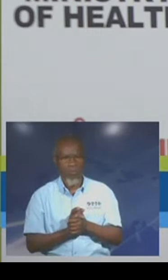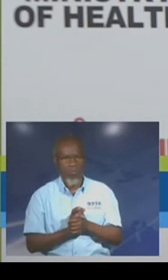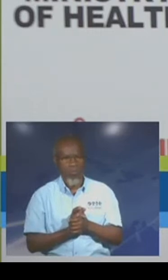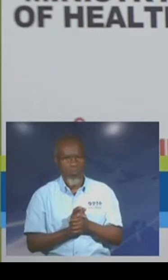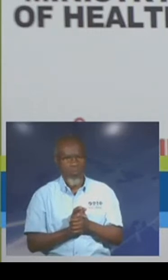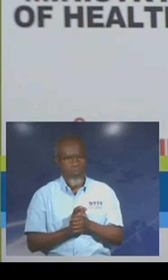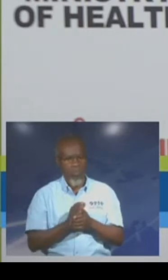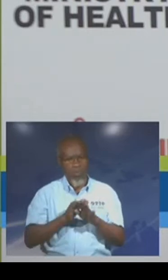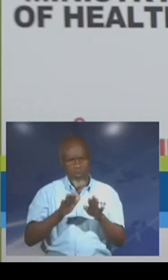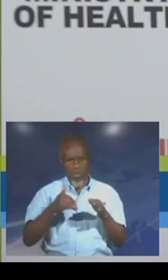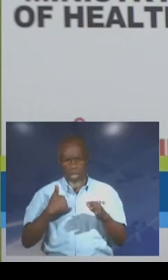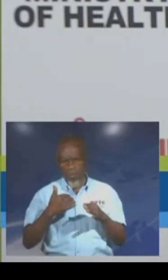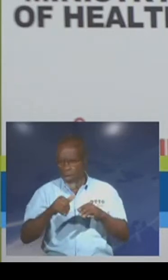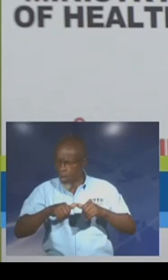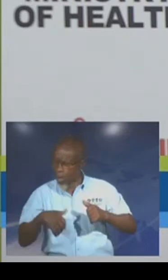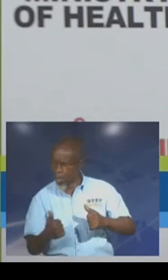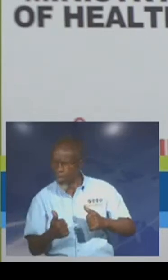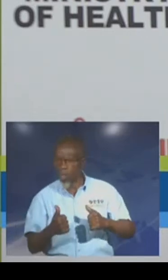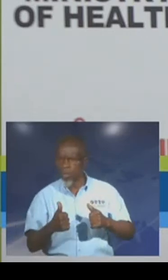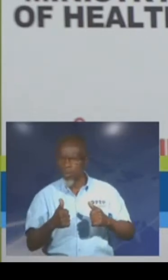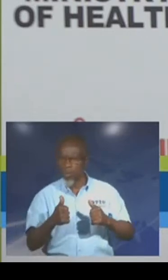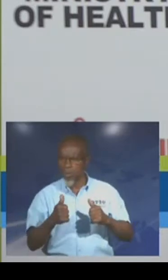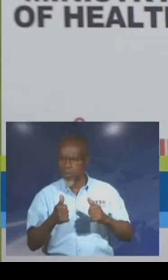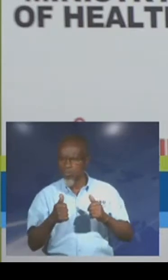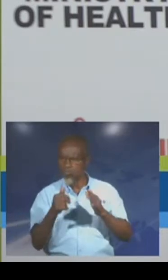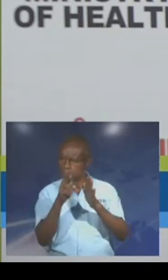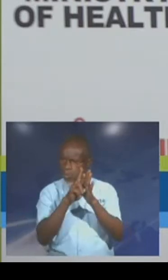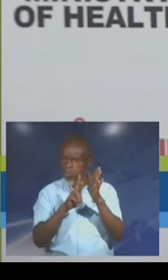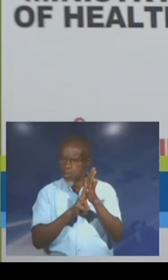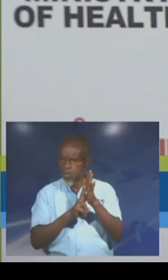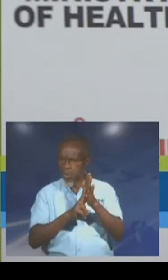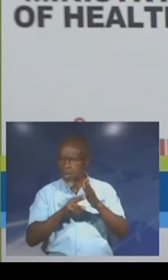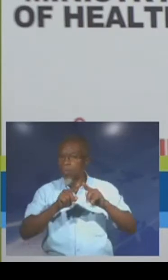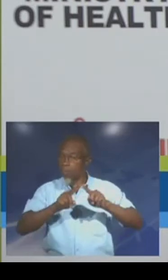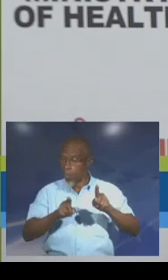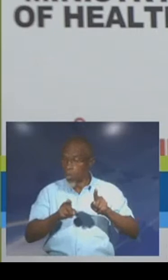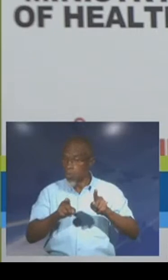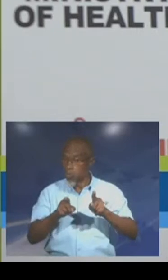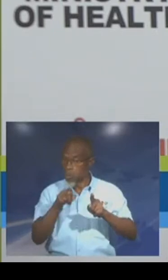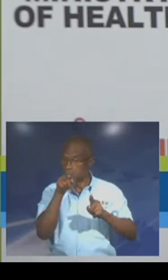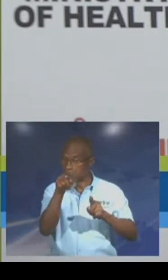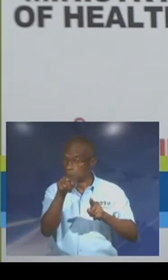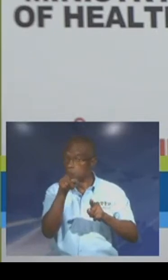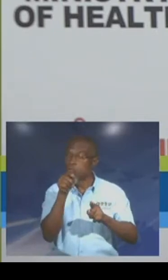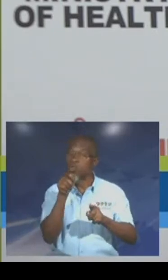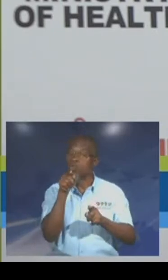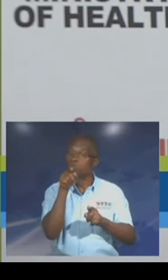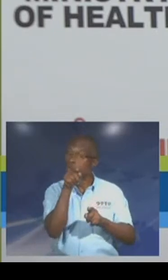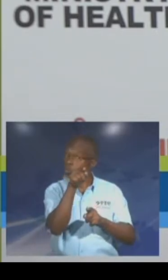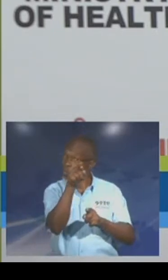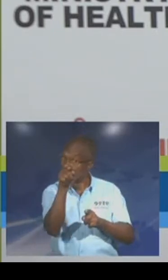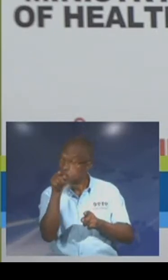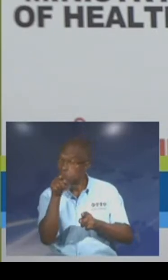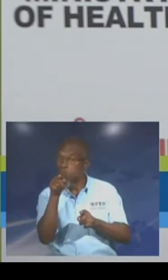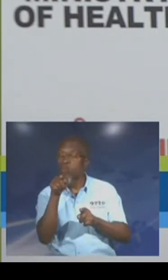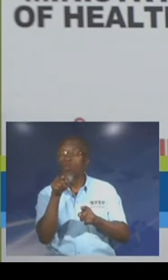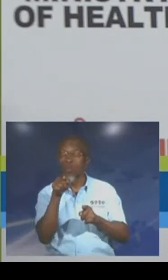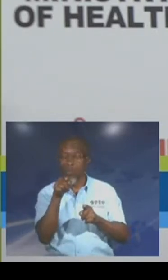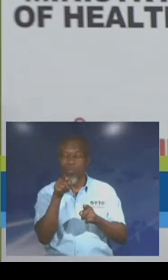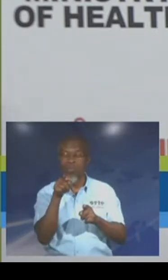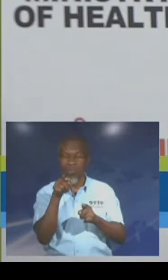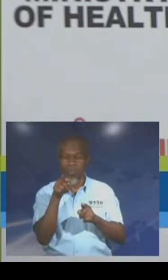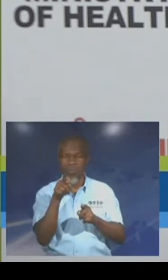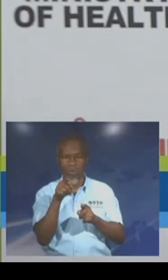we are doing with this is putting forward to the population a very easy to understand